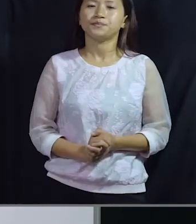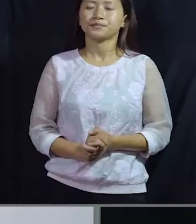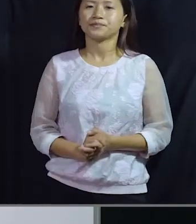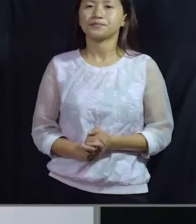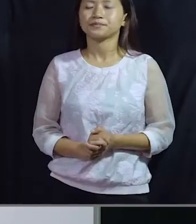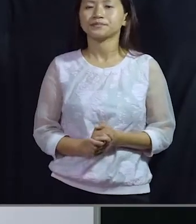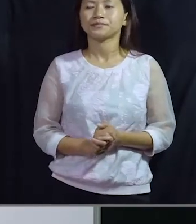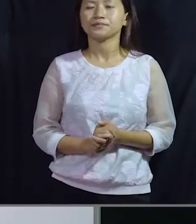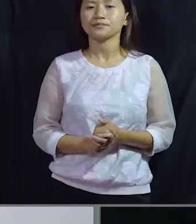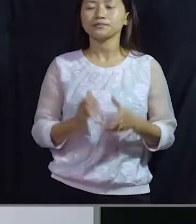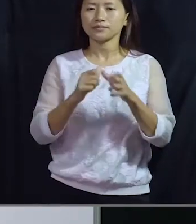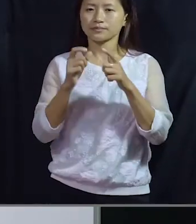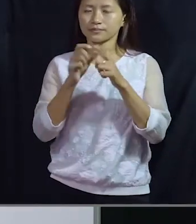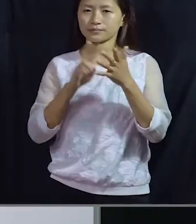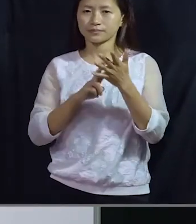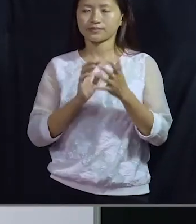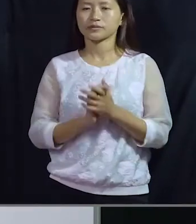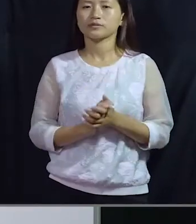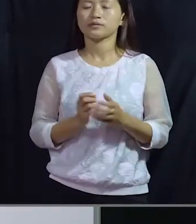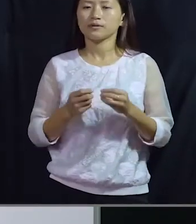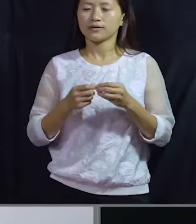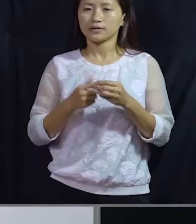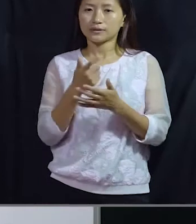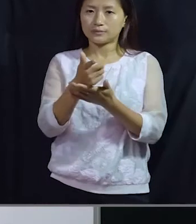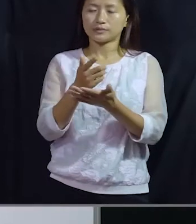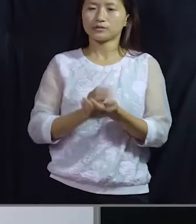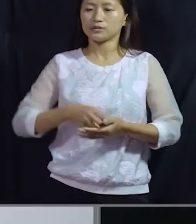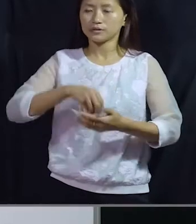do advertisement expenditure